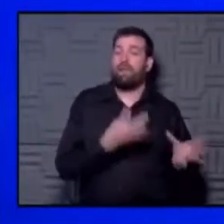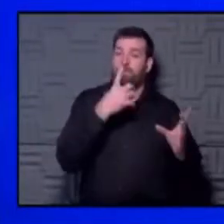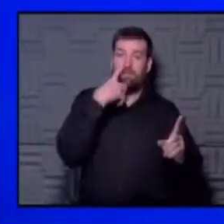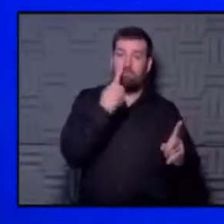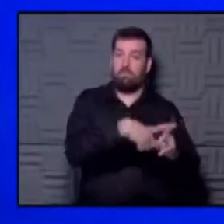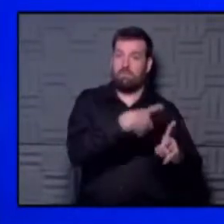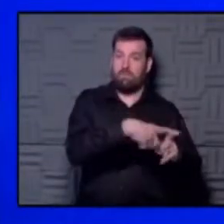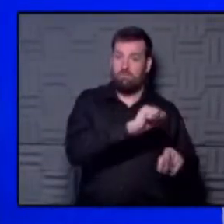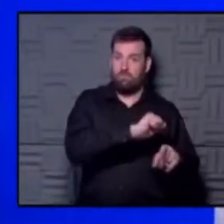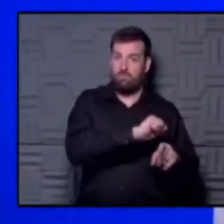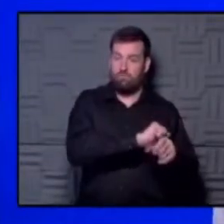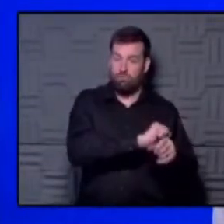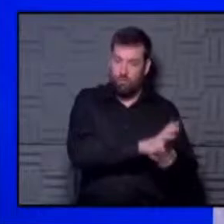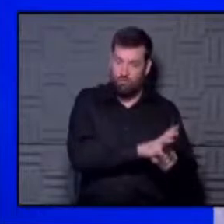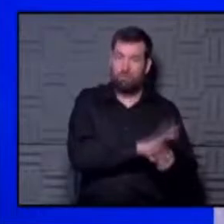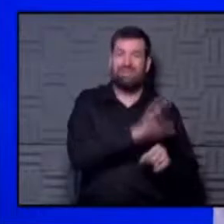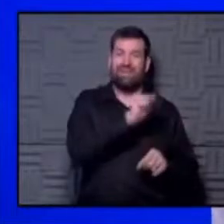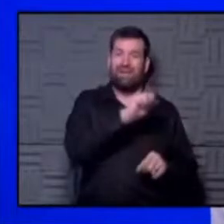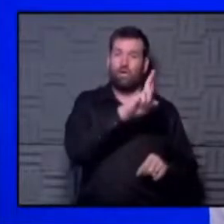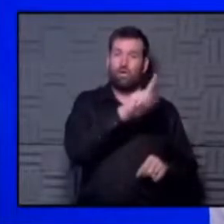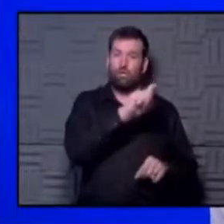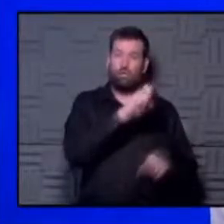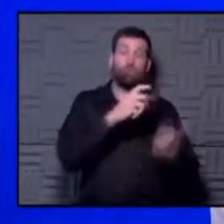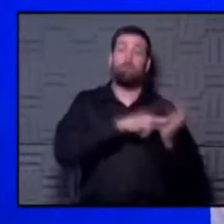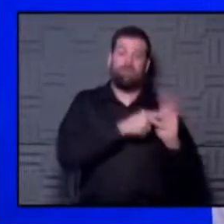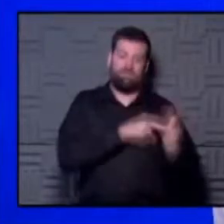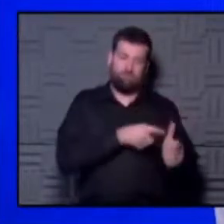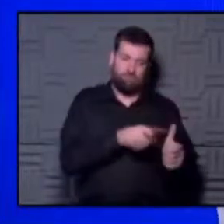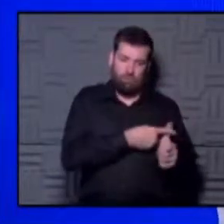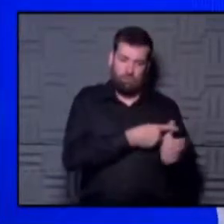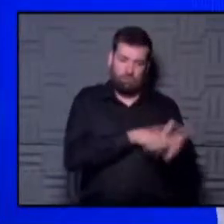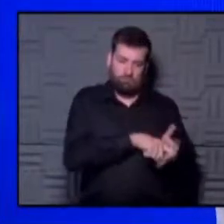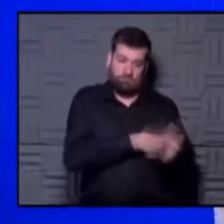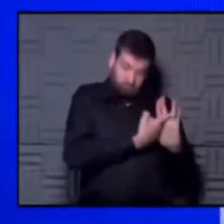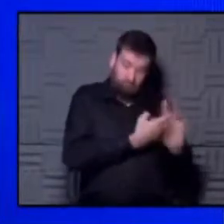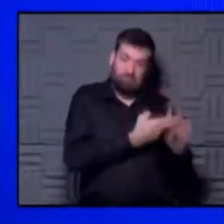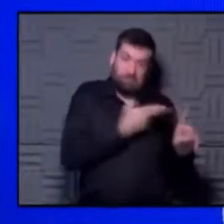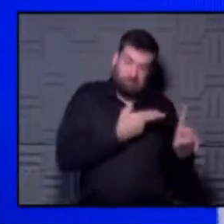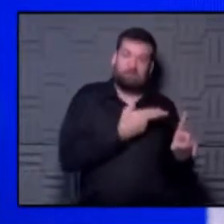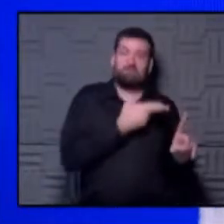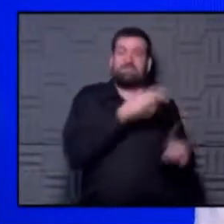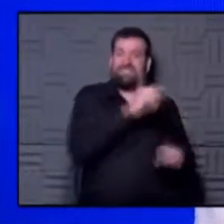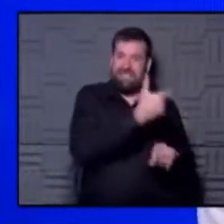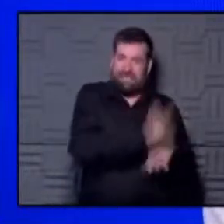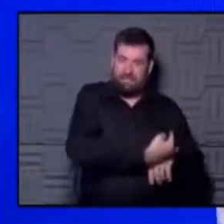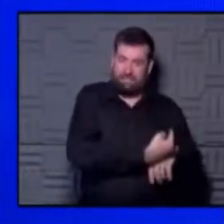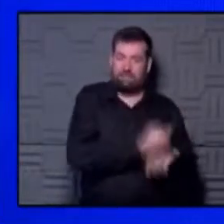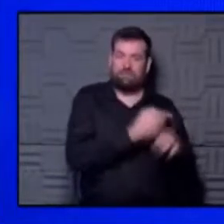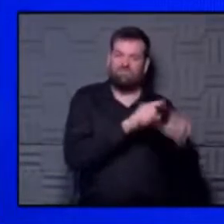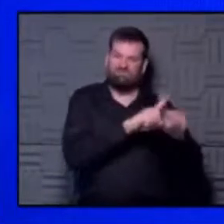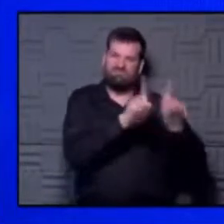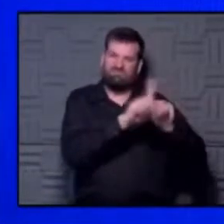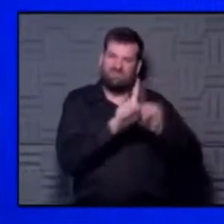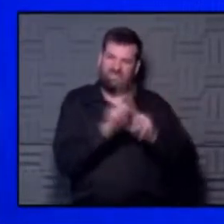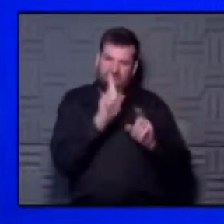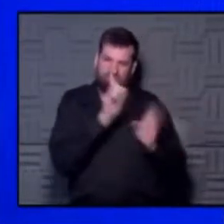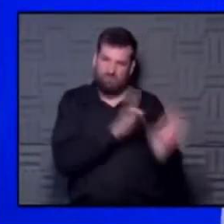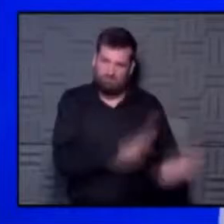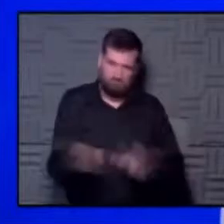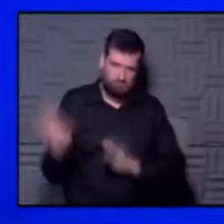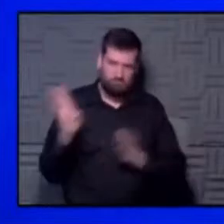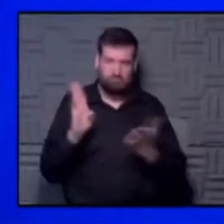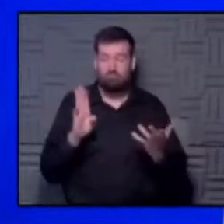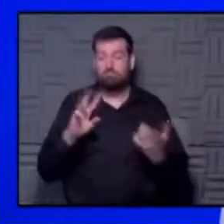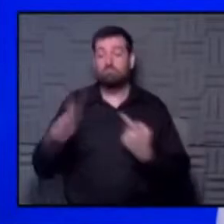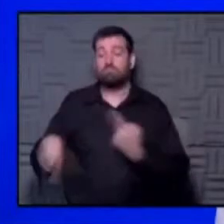positive COVID patients that are in the acute phase, which is within the first 10 days of their illness when they're still actively shedding virus, and you take different infection control precautions. So when